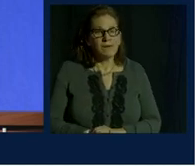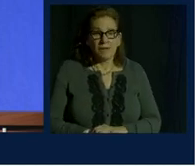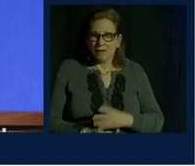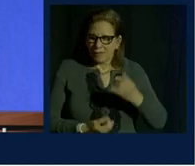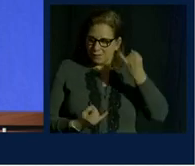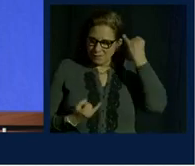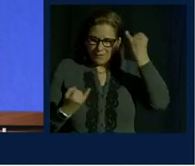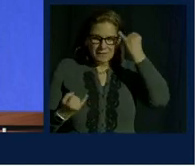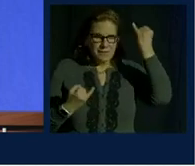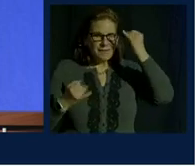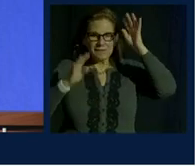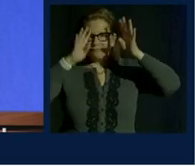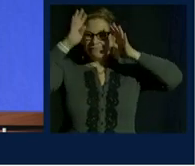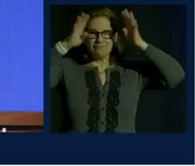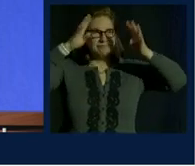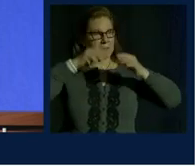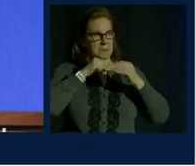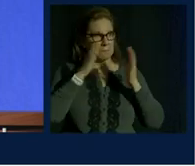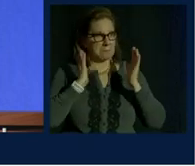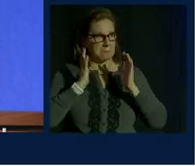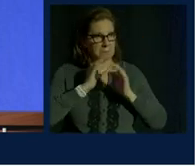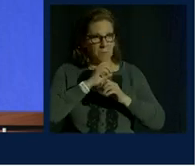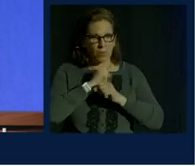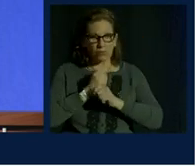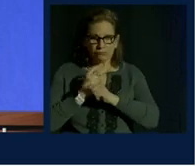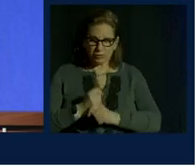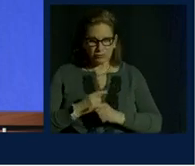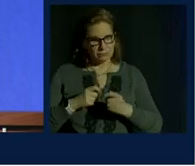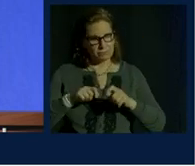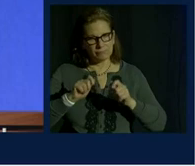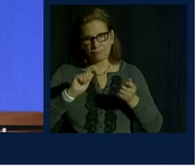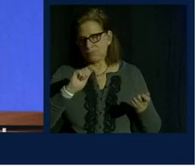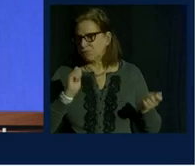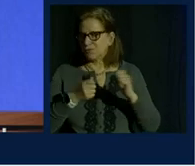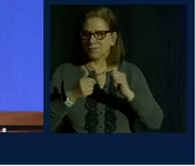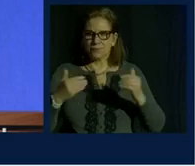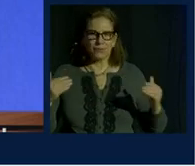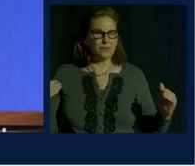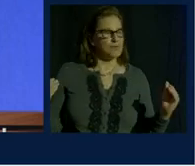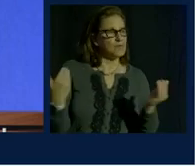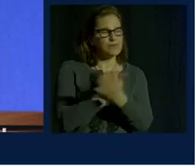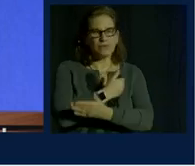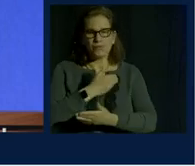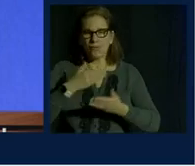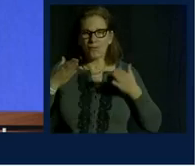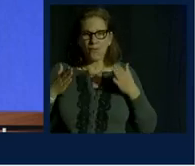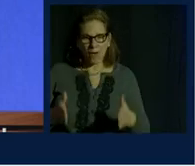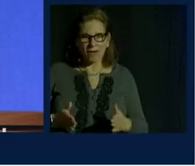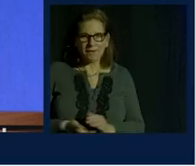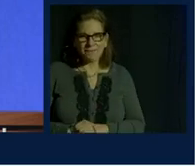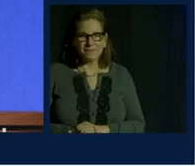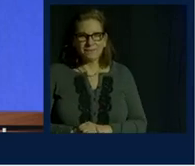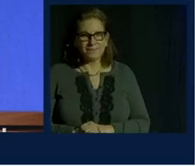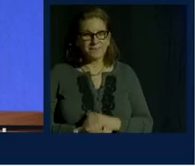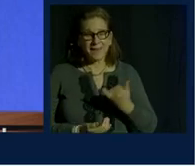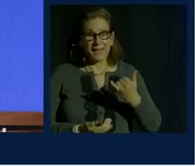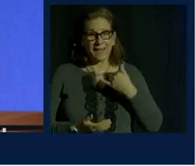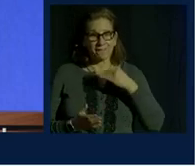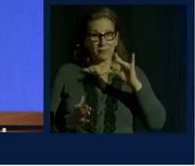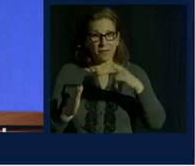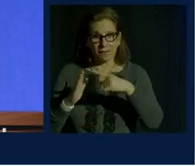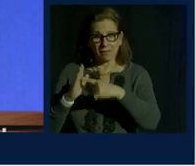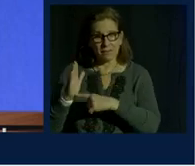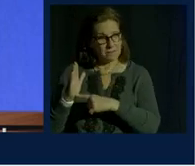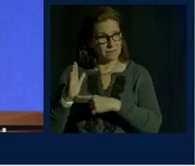ideas to the district. Along these lines, fourth, I wanted to talk about the bill's willingness and ability